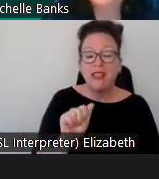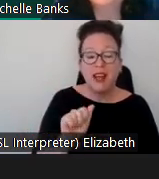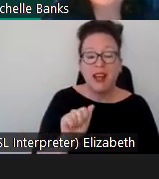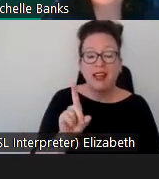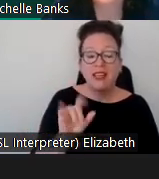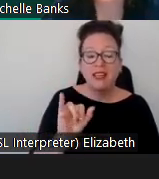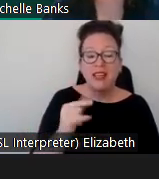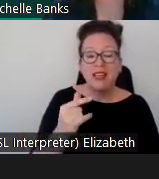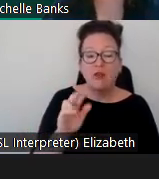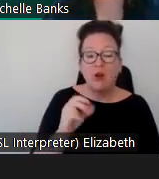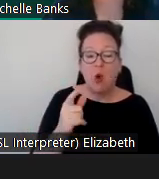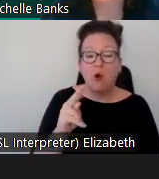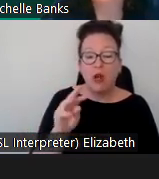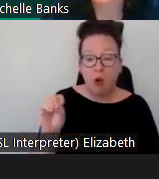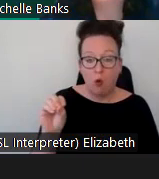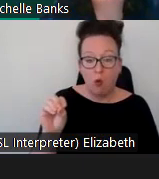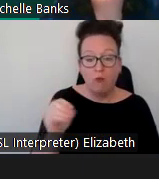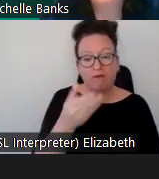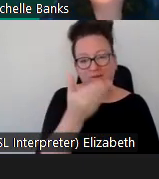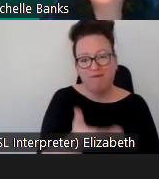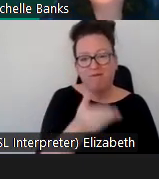DiGregorio. And here is their